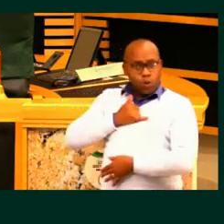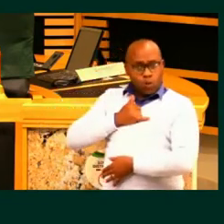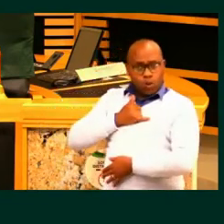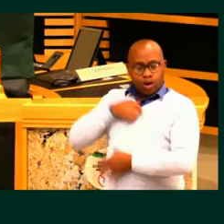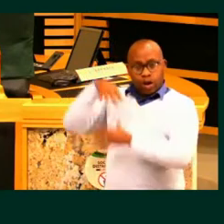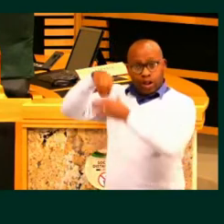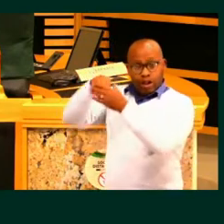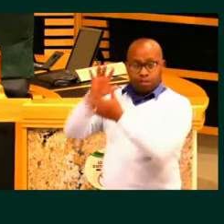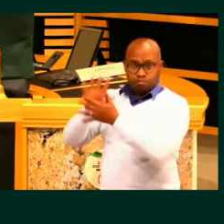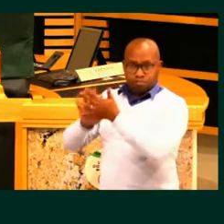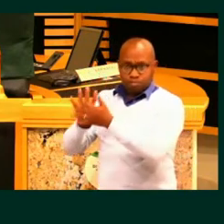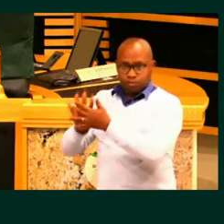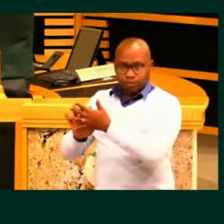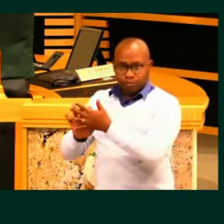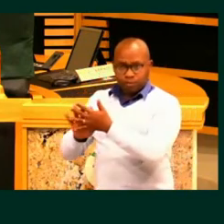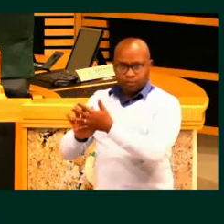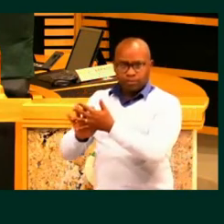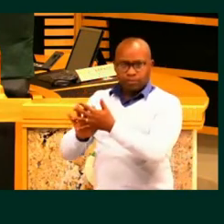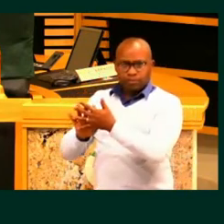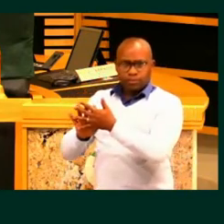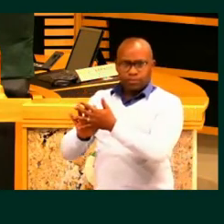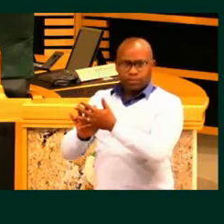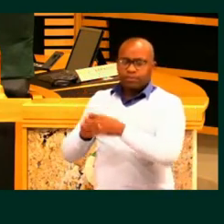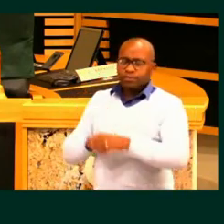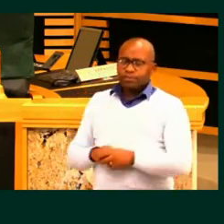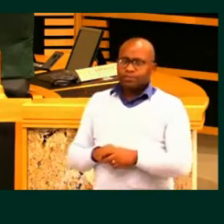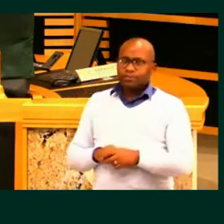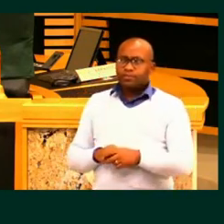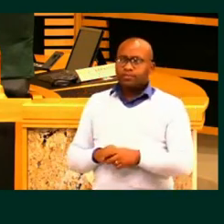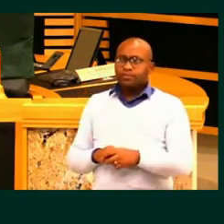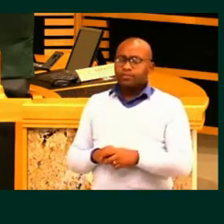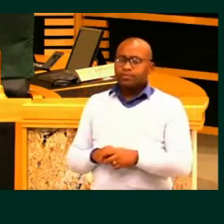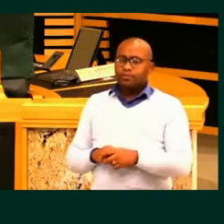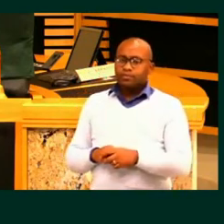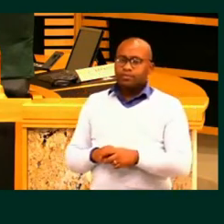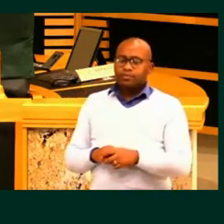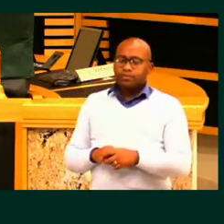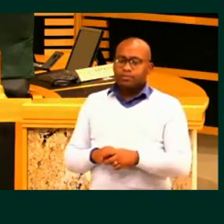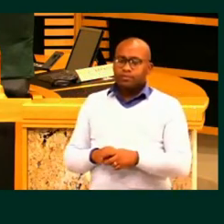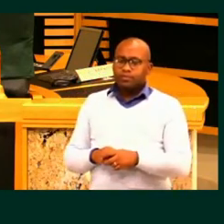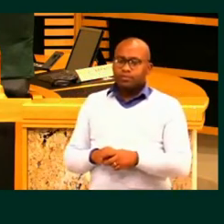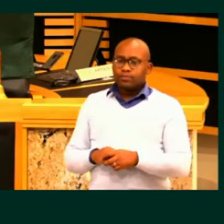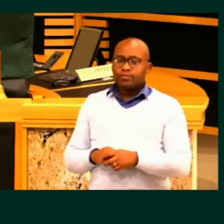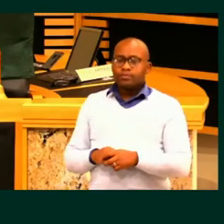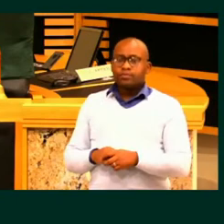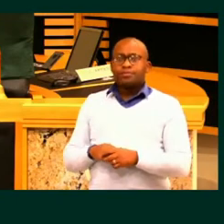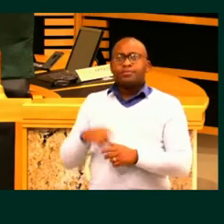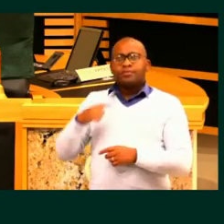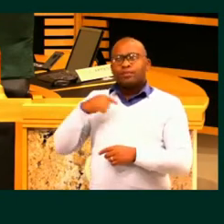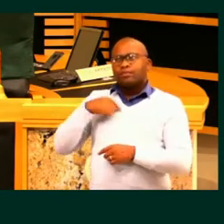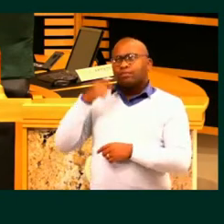inmate from where I am seated I understand him to be behind